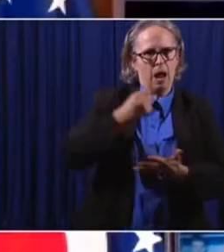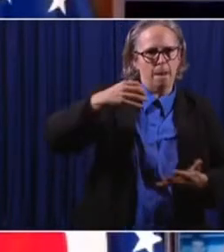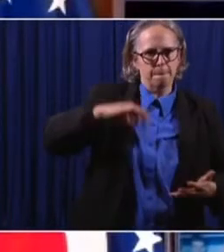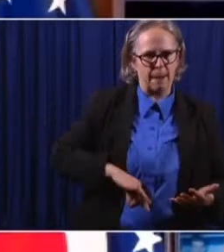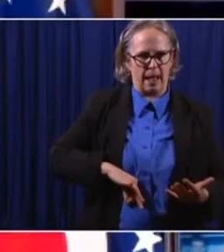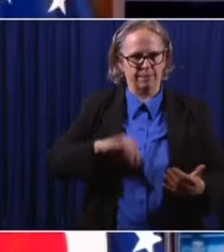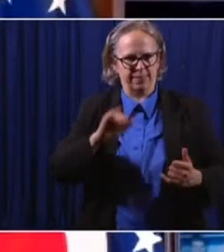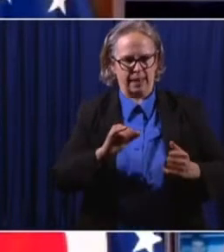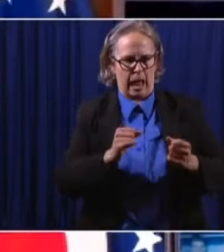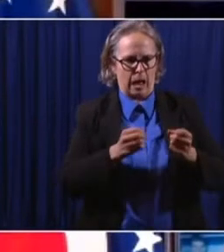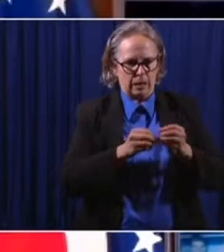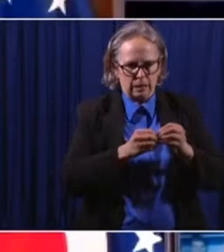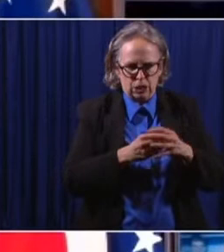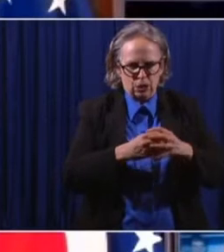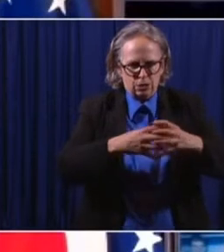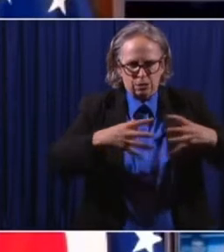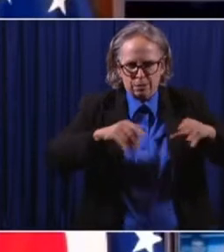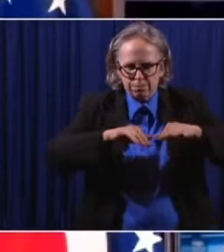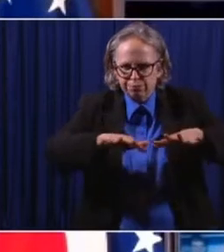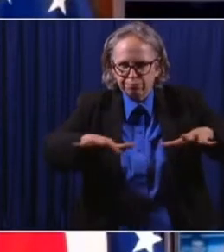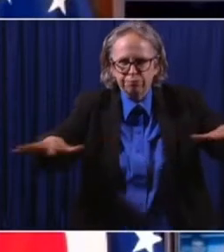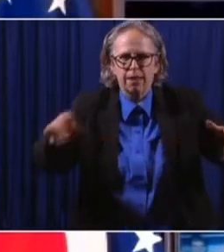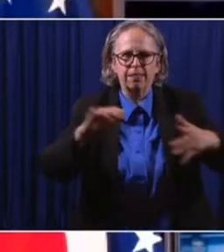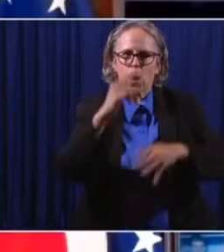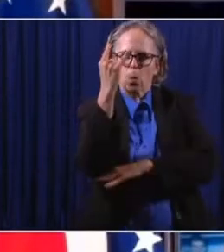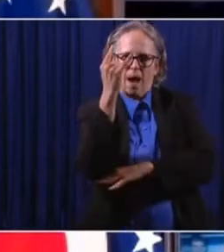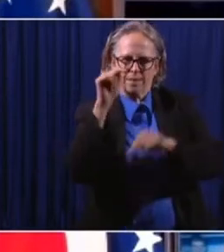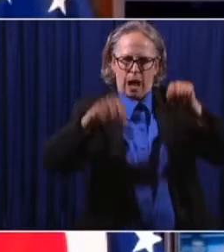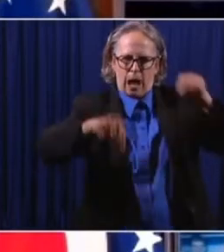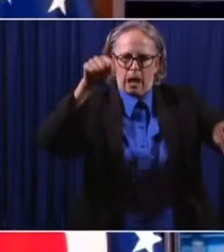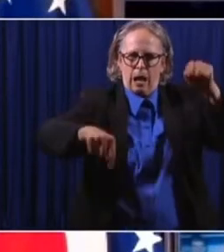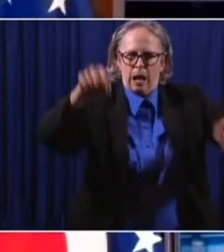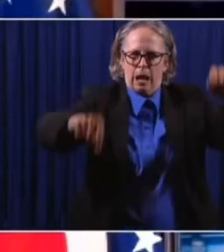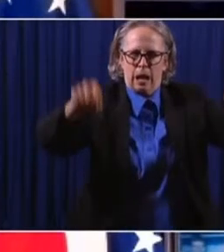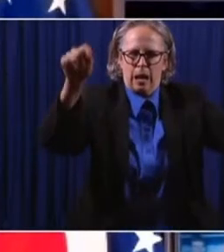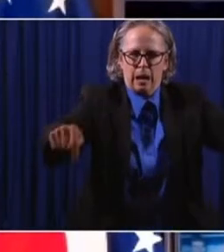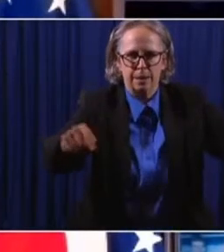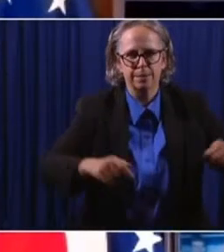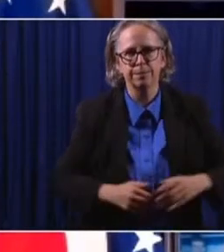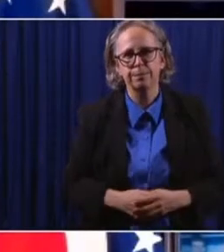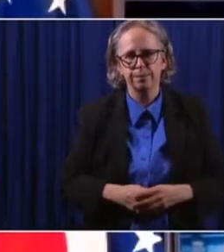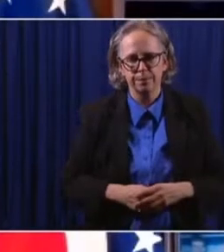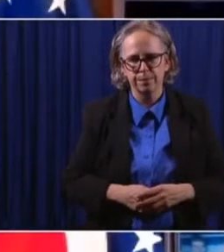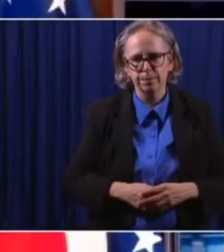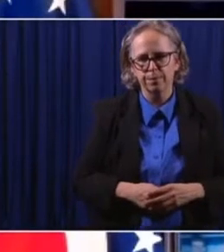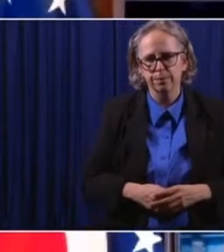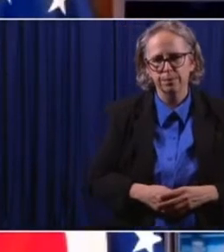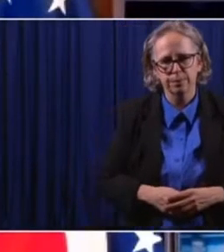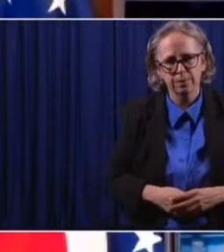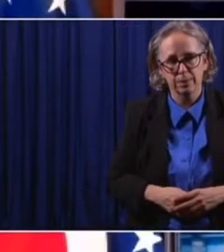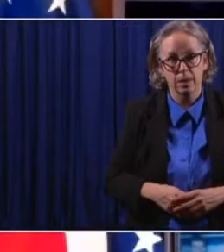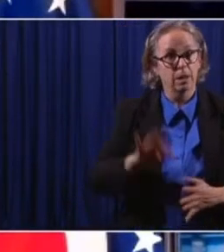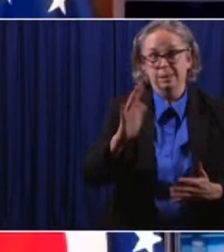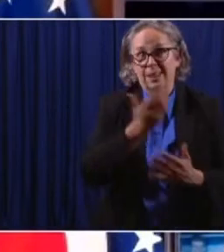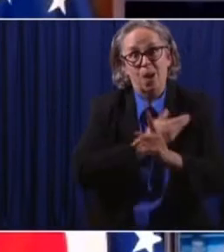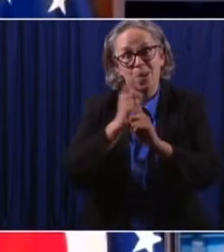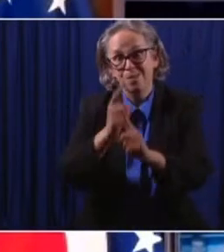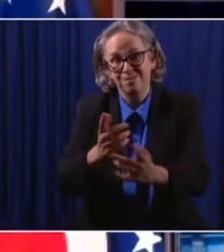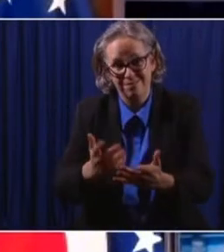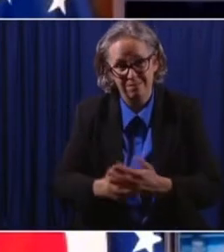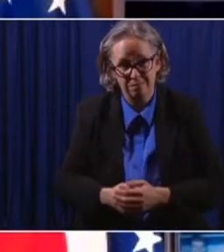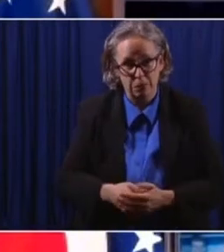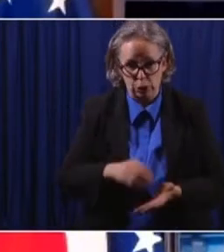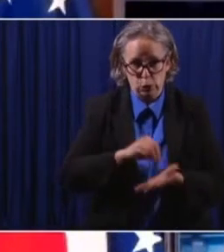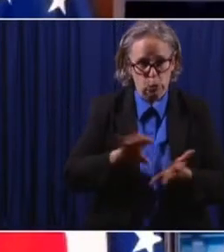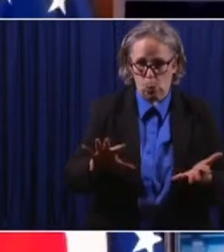or mobile use Wi-Fi. These students will have places to go. And the bottom line is to connect to the internet if they don't have access to it in their